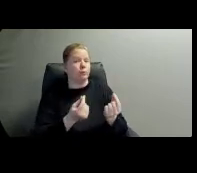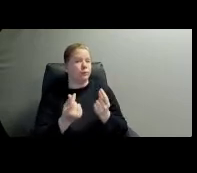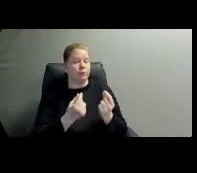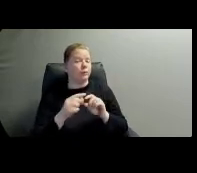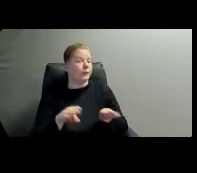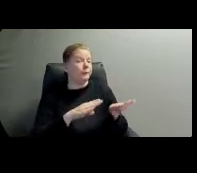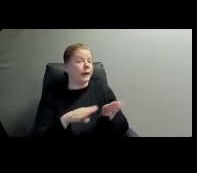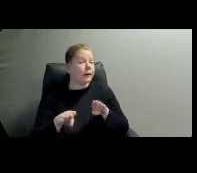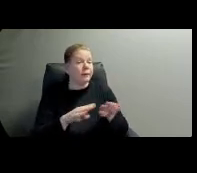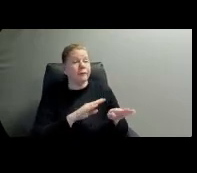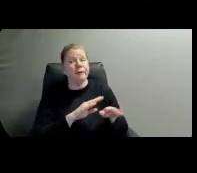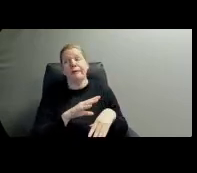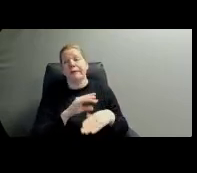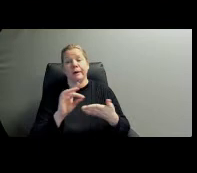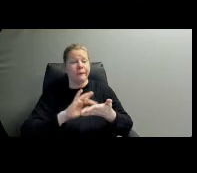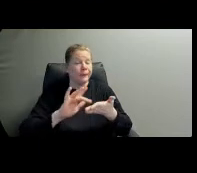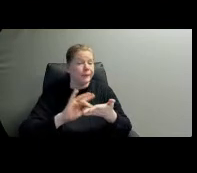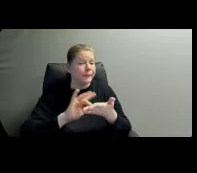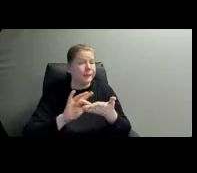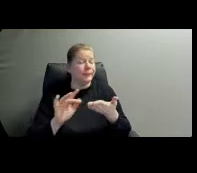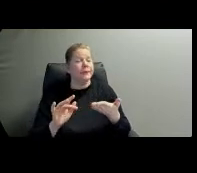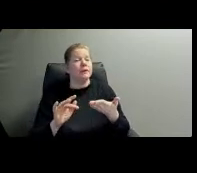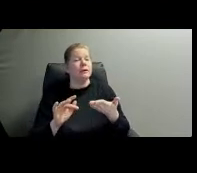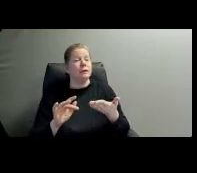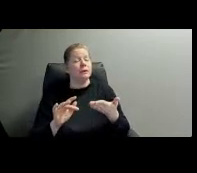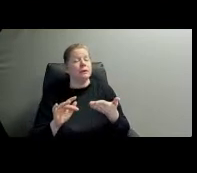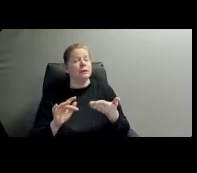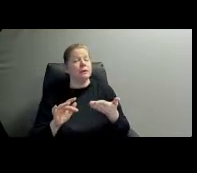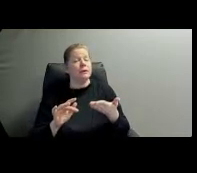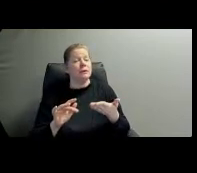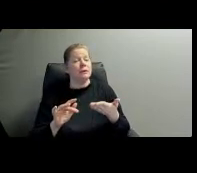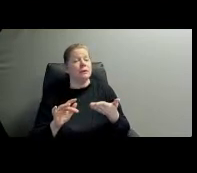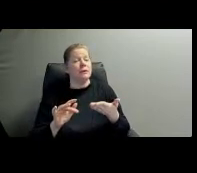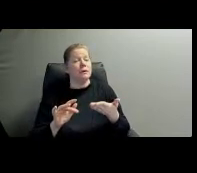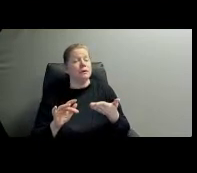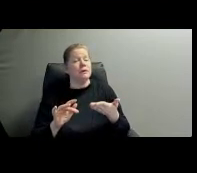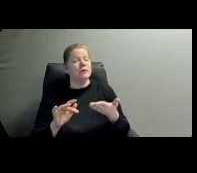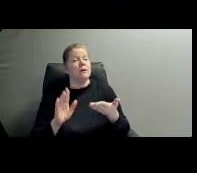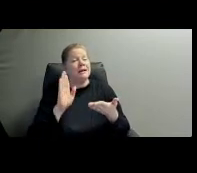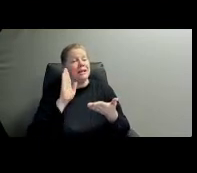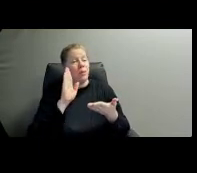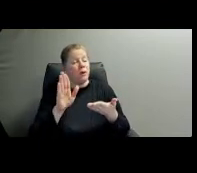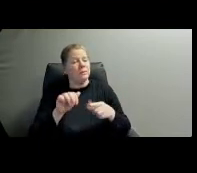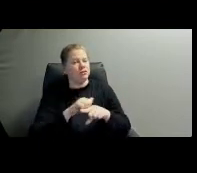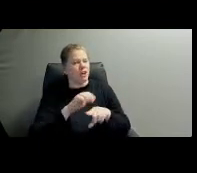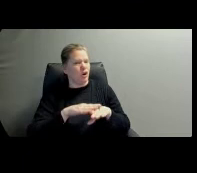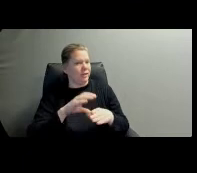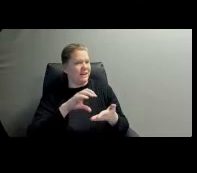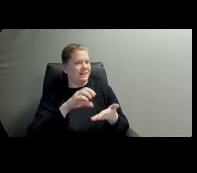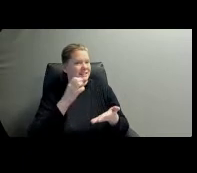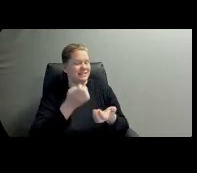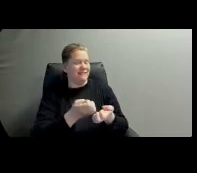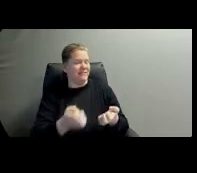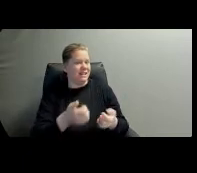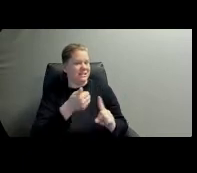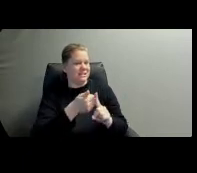behavioral data that they are seeing on the particular device, the model is going to be trained on the device itself. So the data is not being transmitted